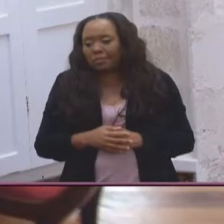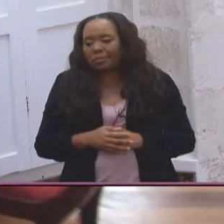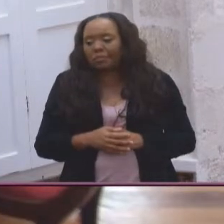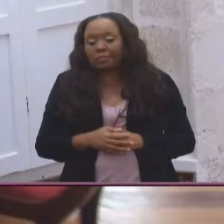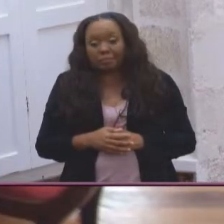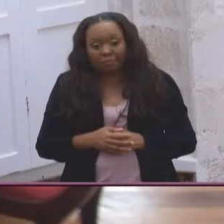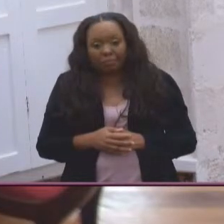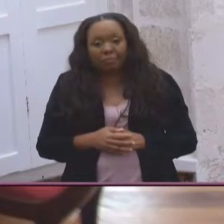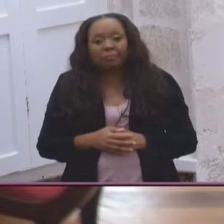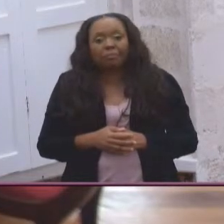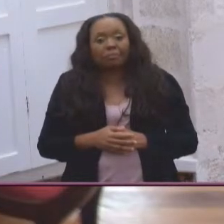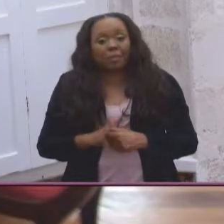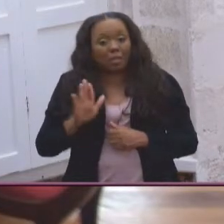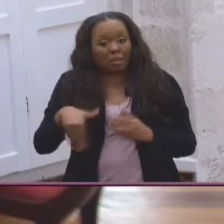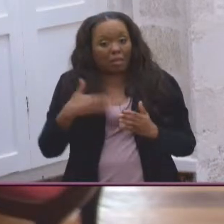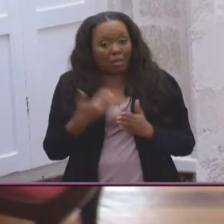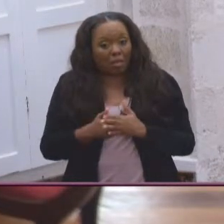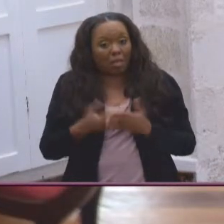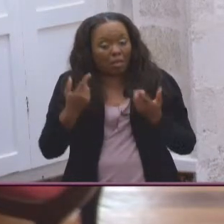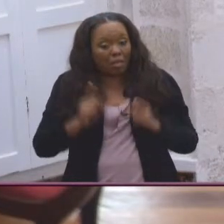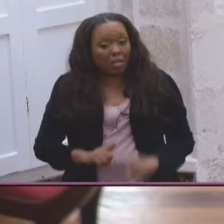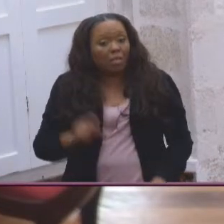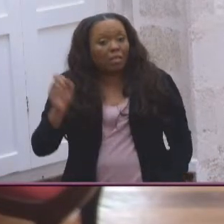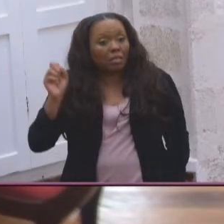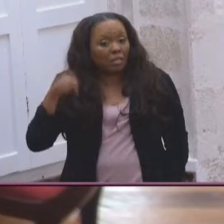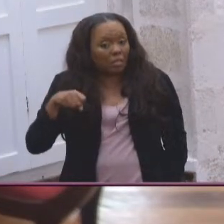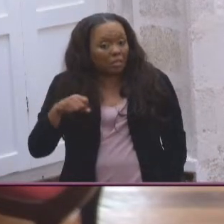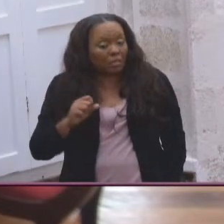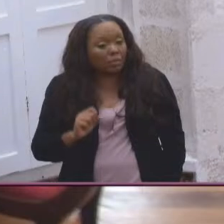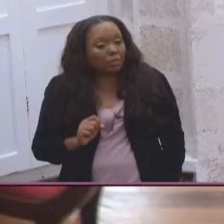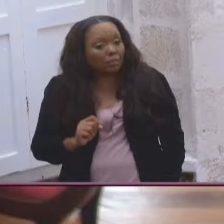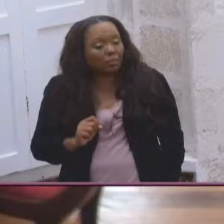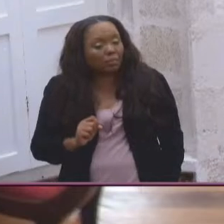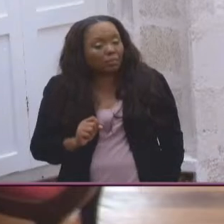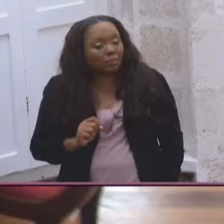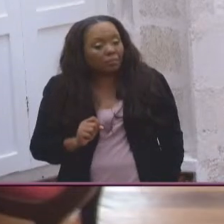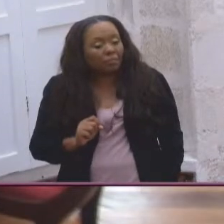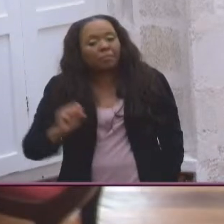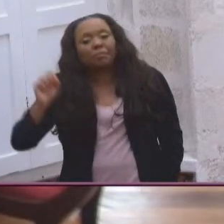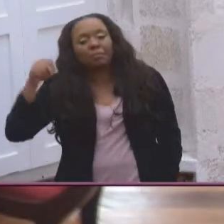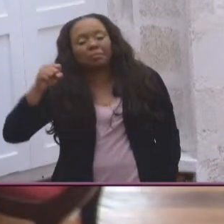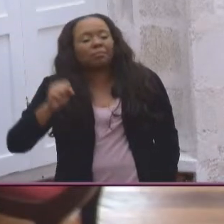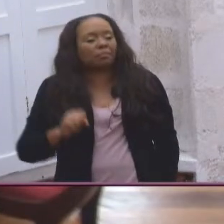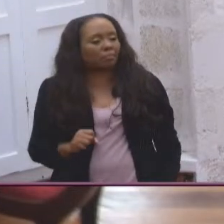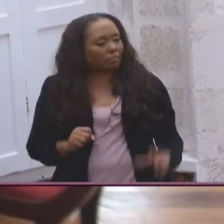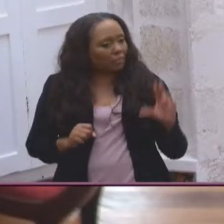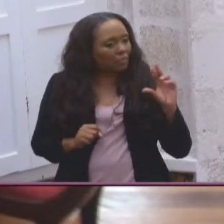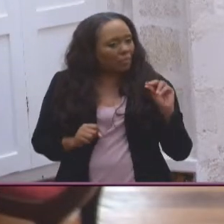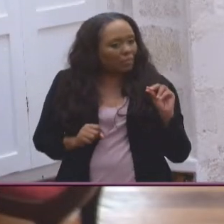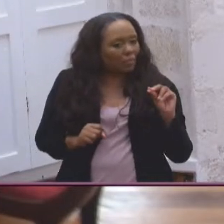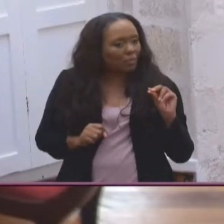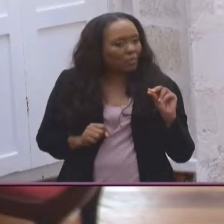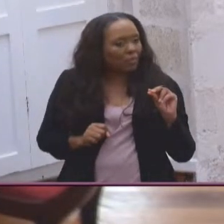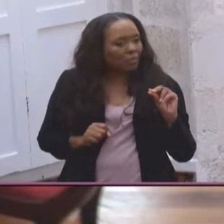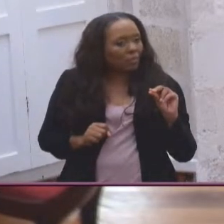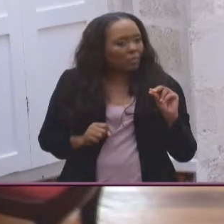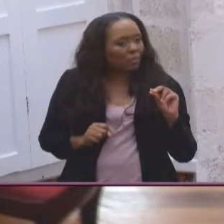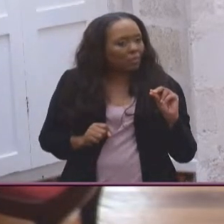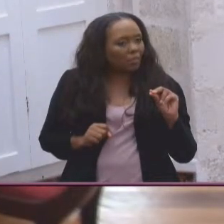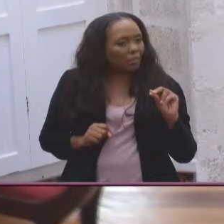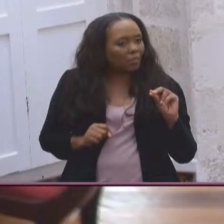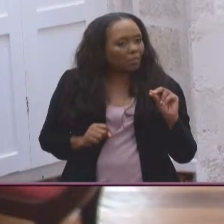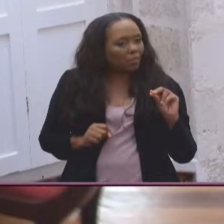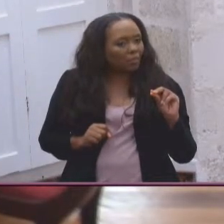now stand part. Will all honourable senators in favour please say aye? Aye. Those against, would you please say